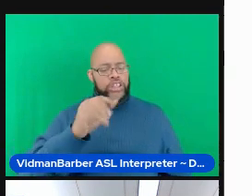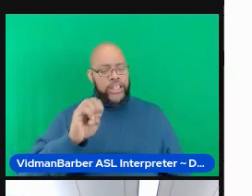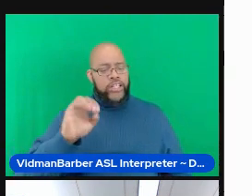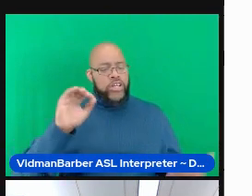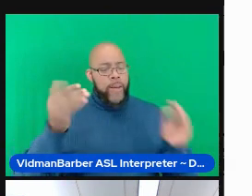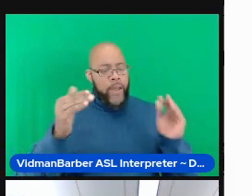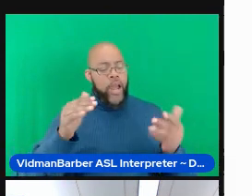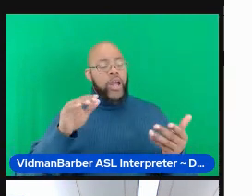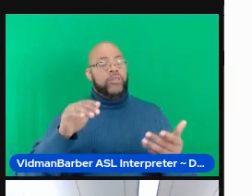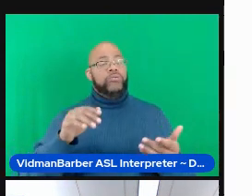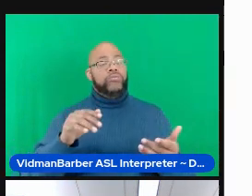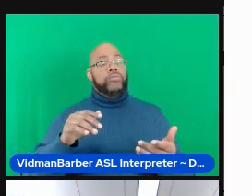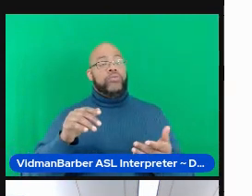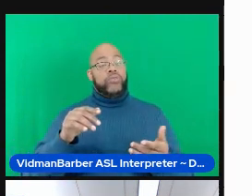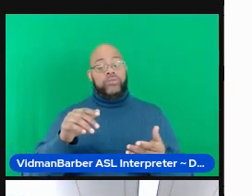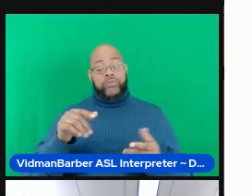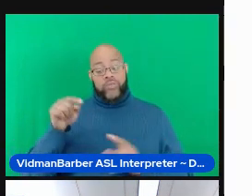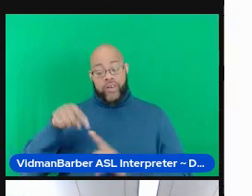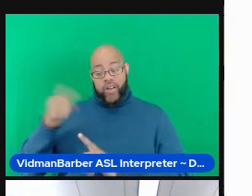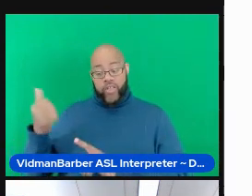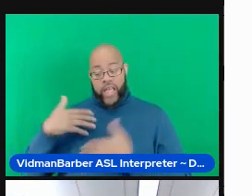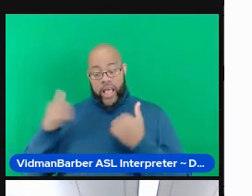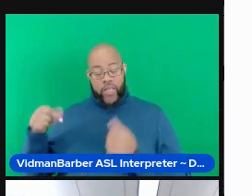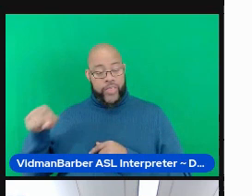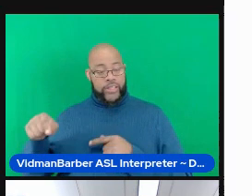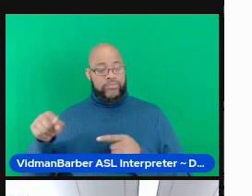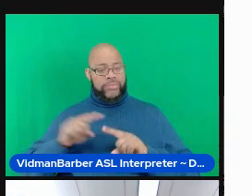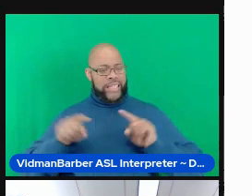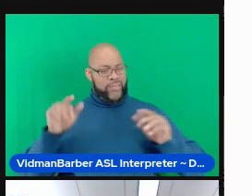to healthy subjects.